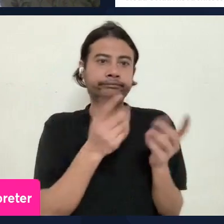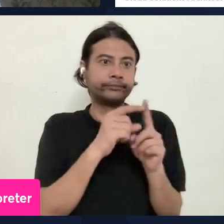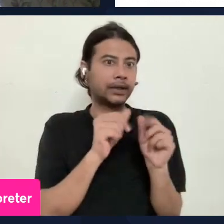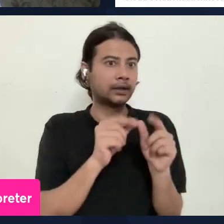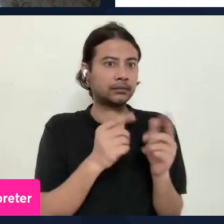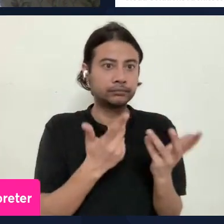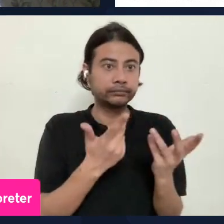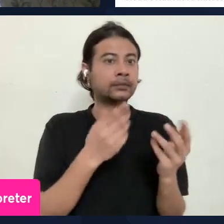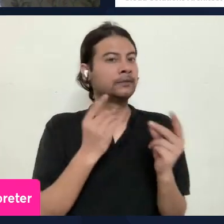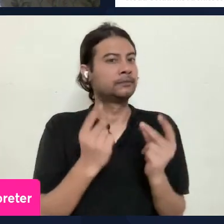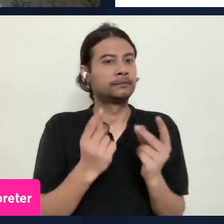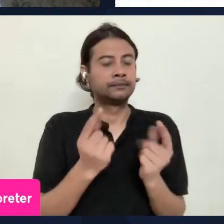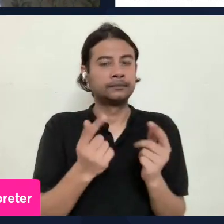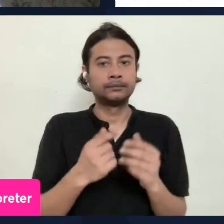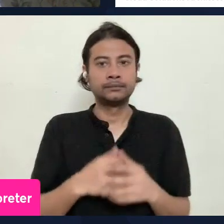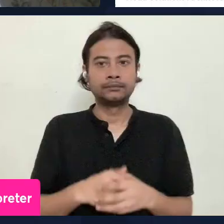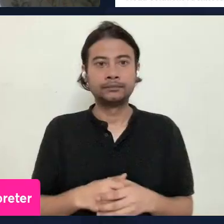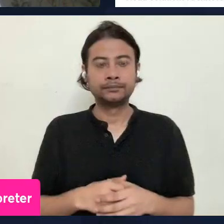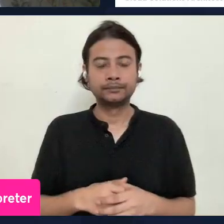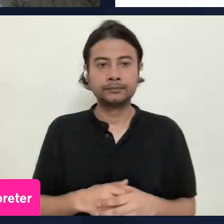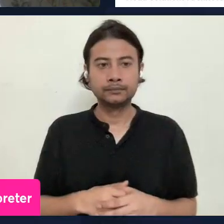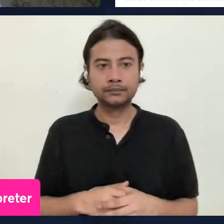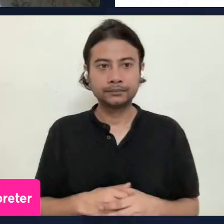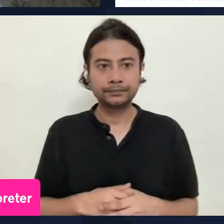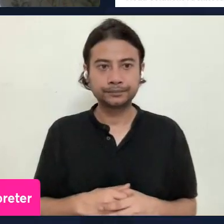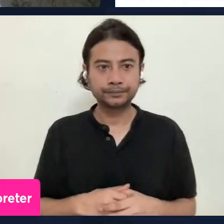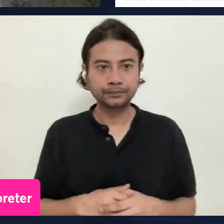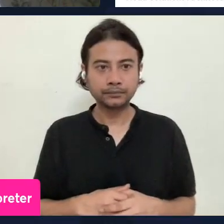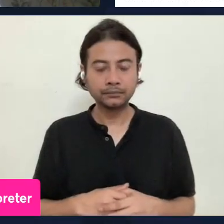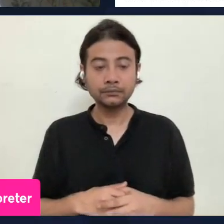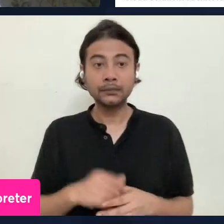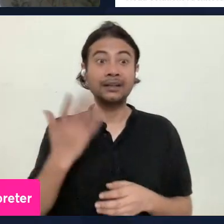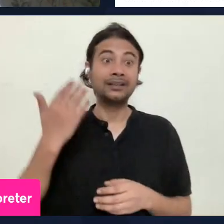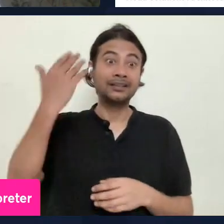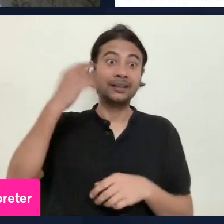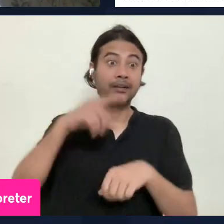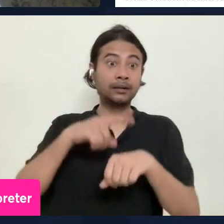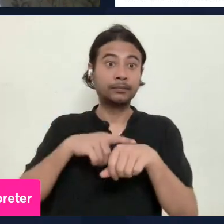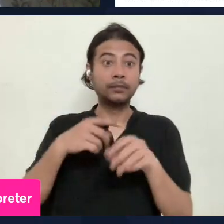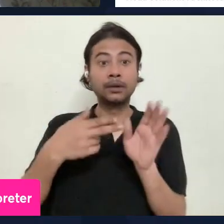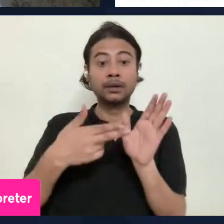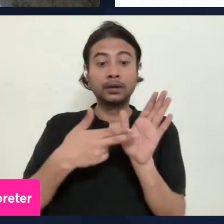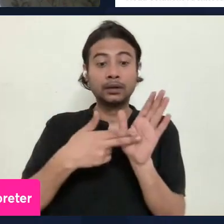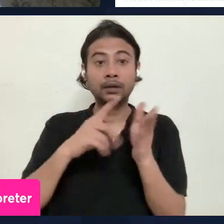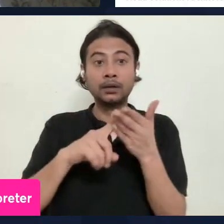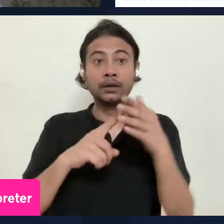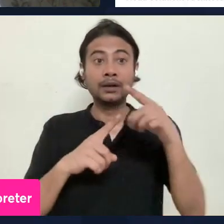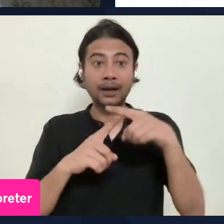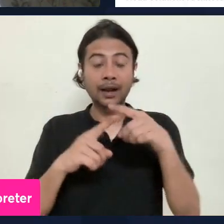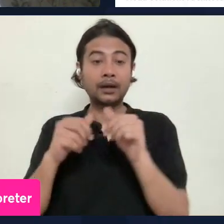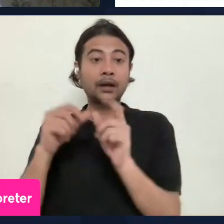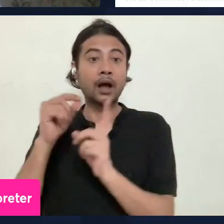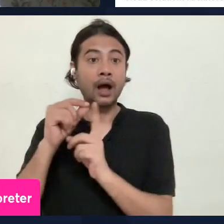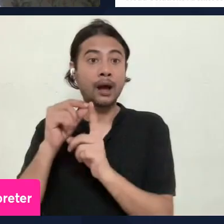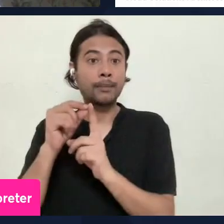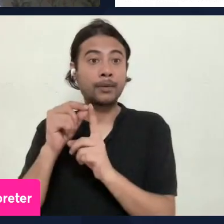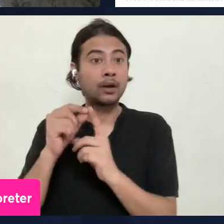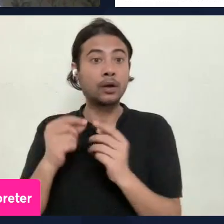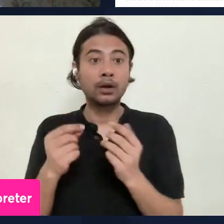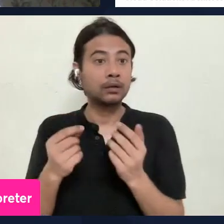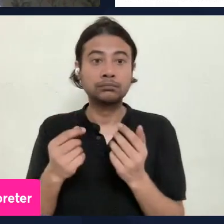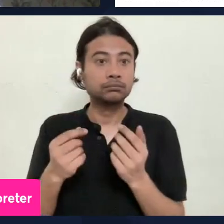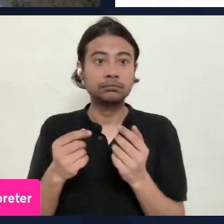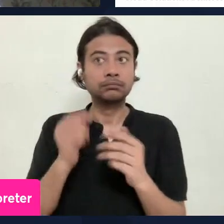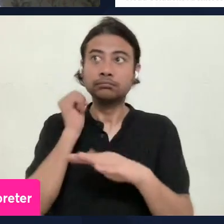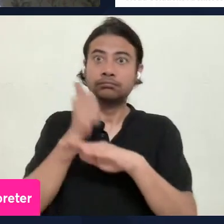actually exist when it wasn't a product which was available in any guise when they started their migration. And